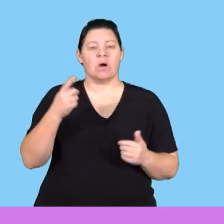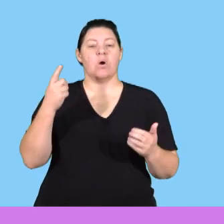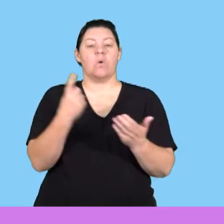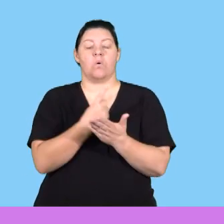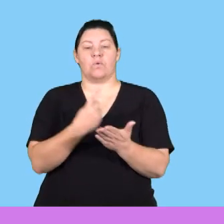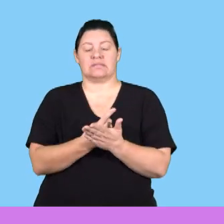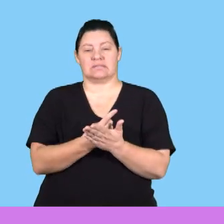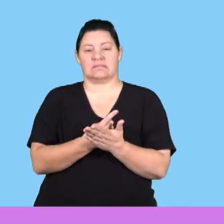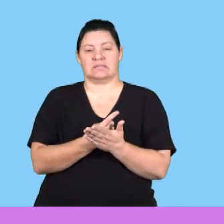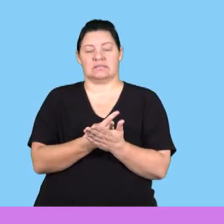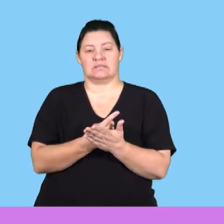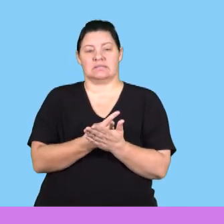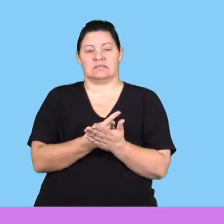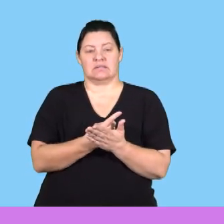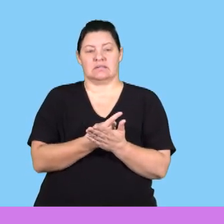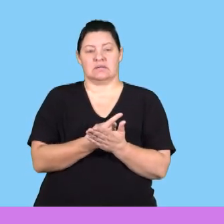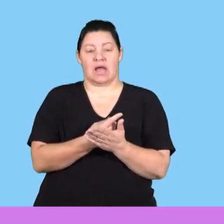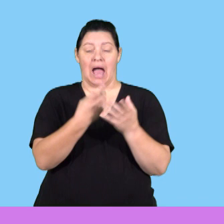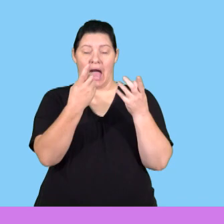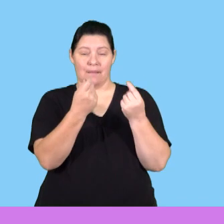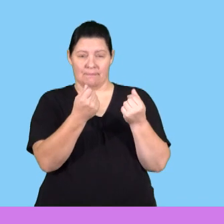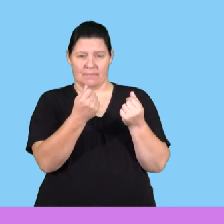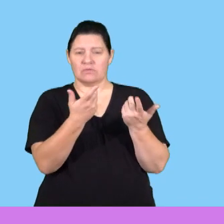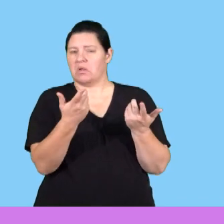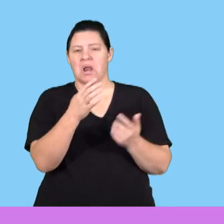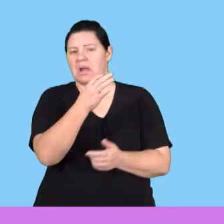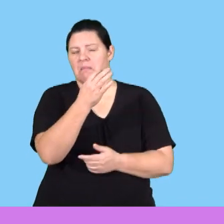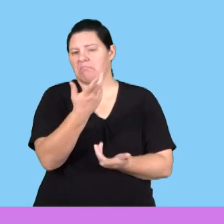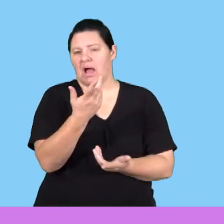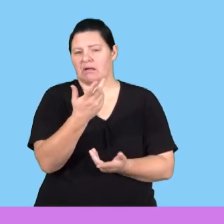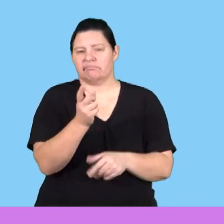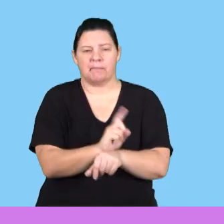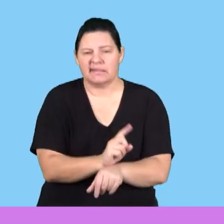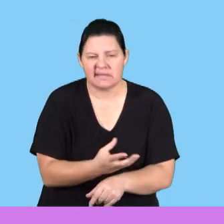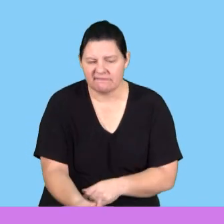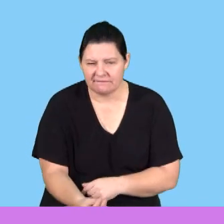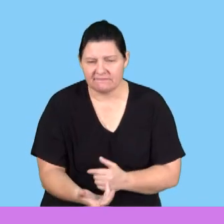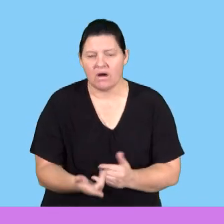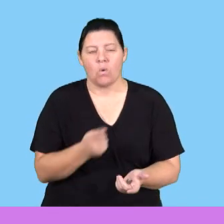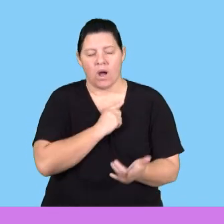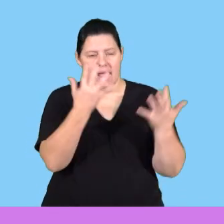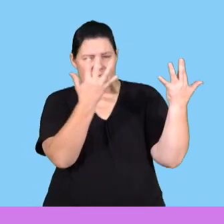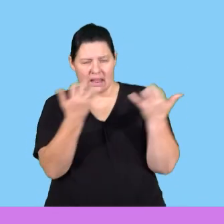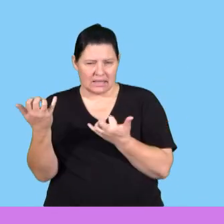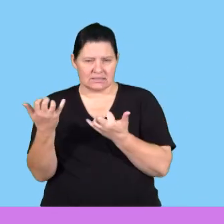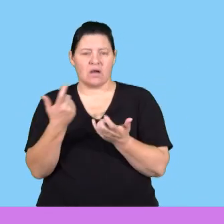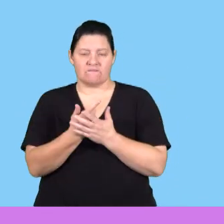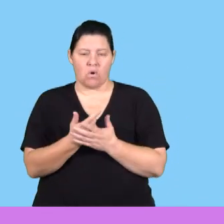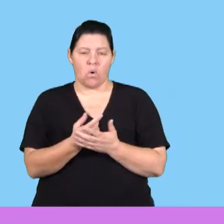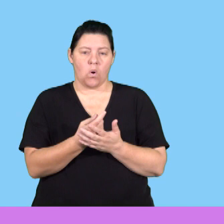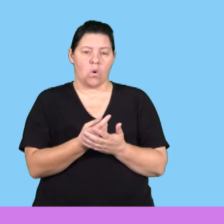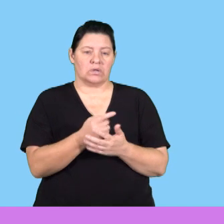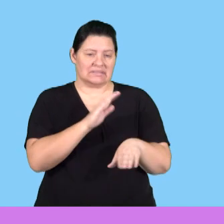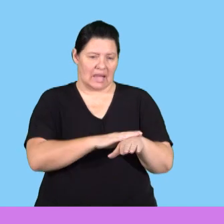we always take the amount. It can be the minutes in this case, because we are calculating for the minutes of